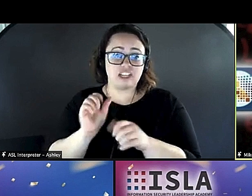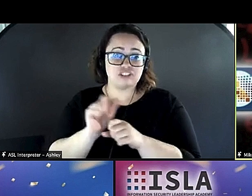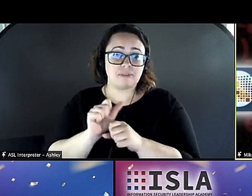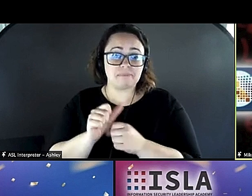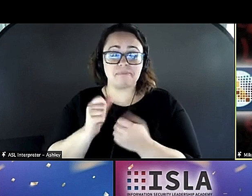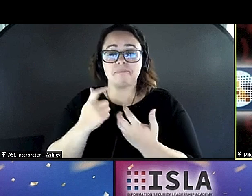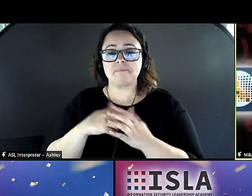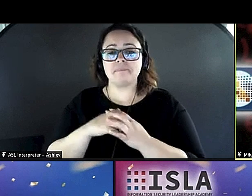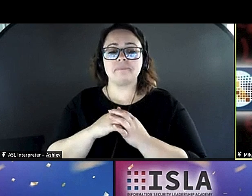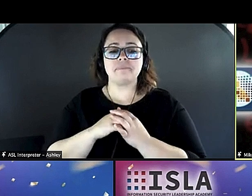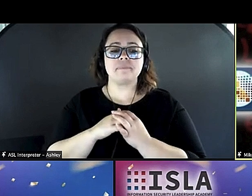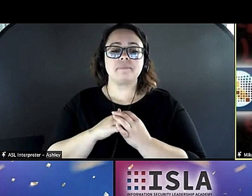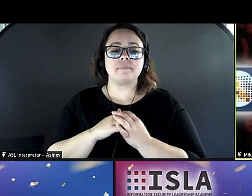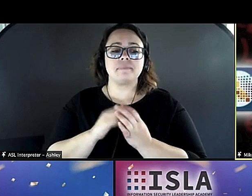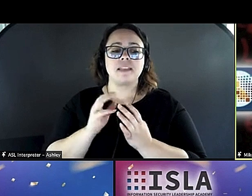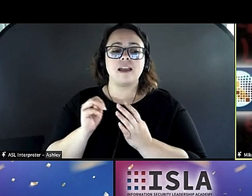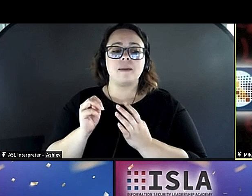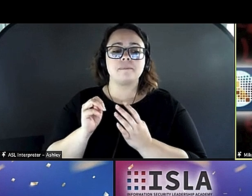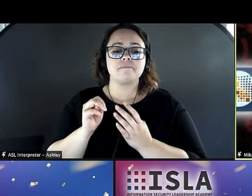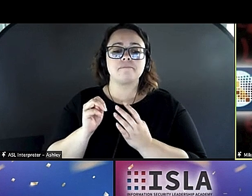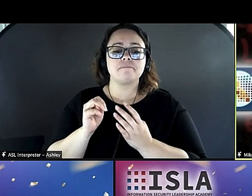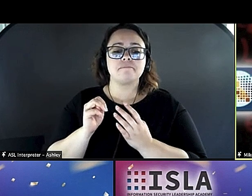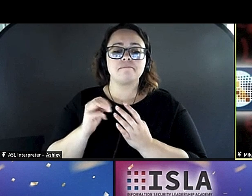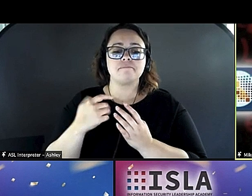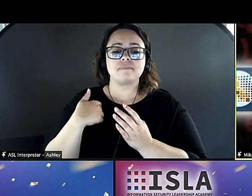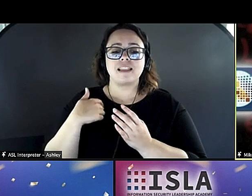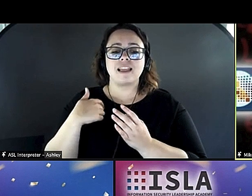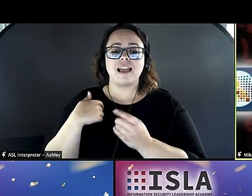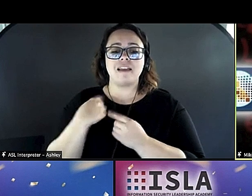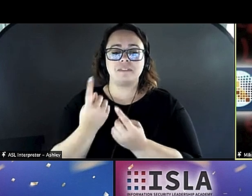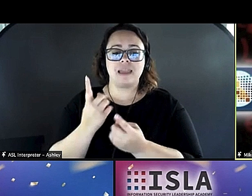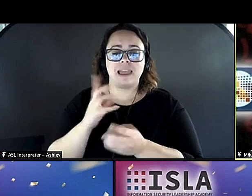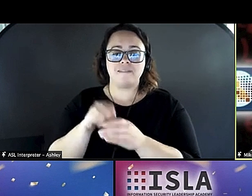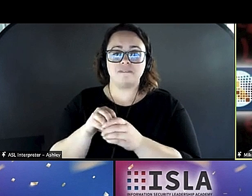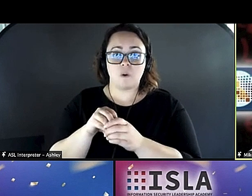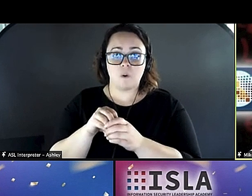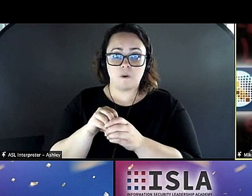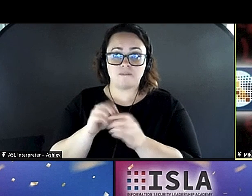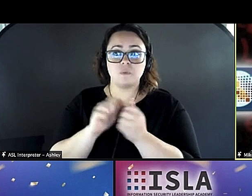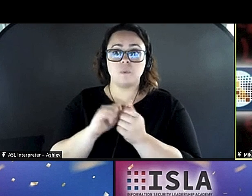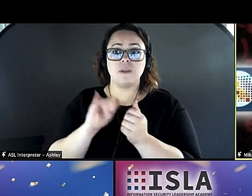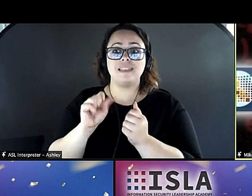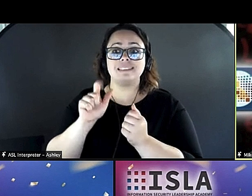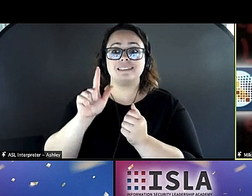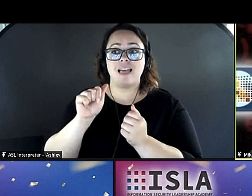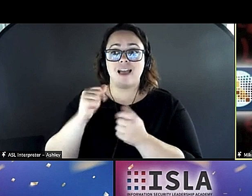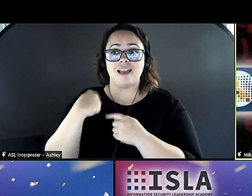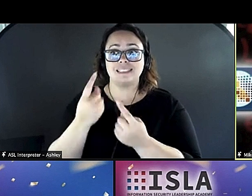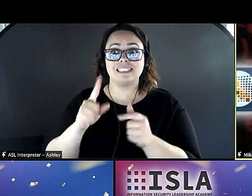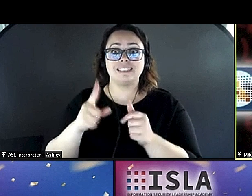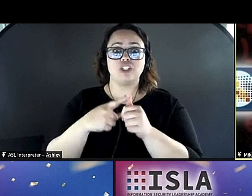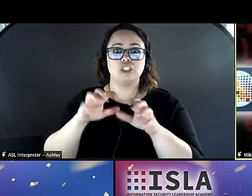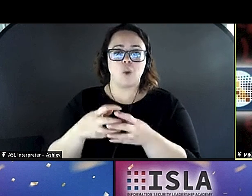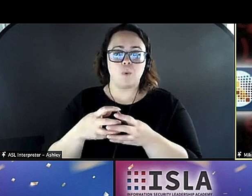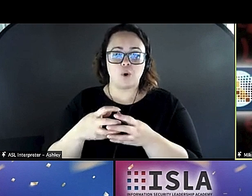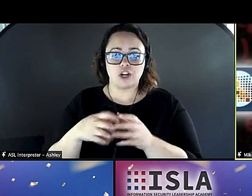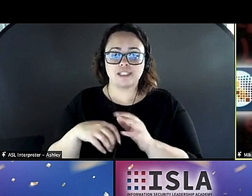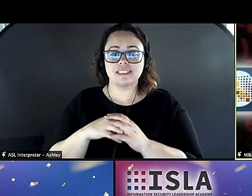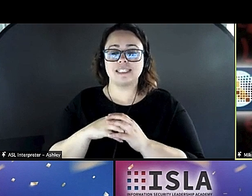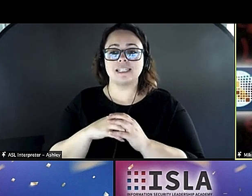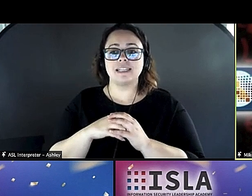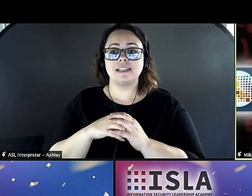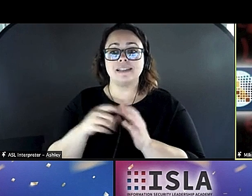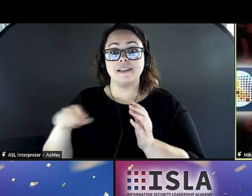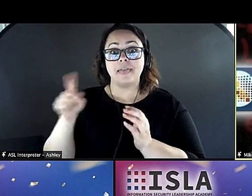job on that. I've been involved in ISLA since the first cohort, which they tell